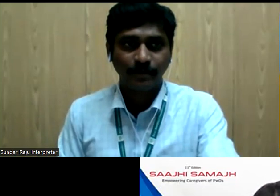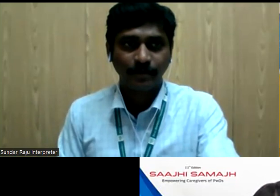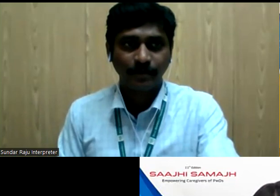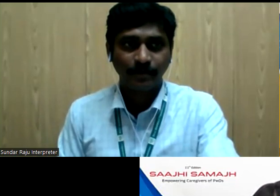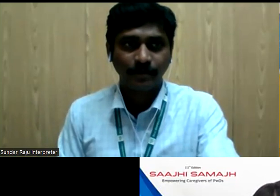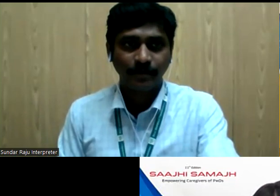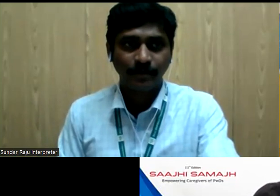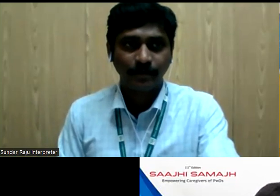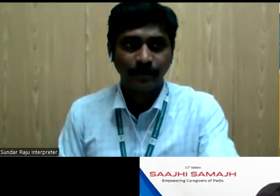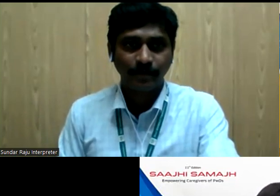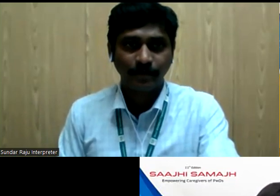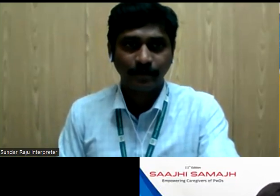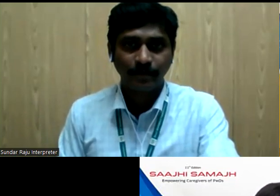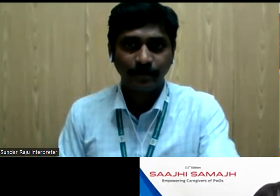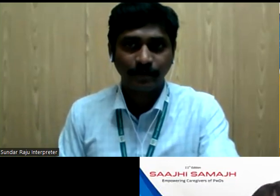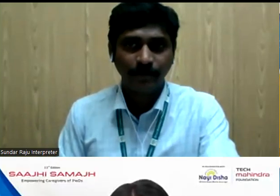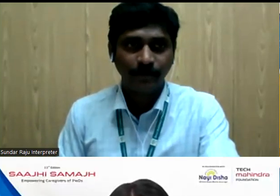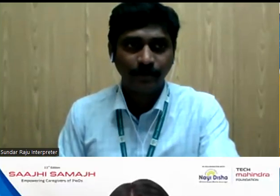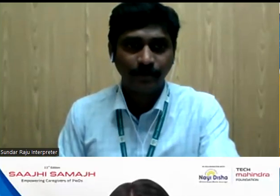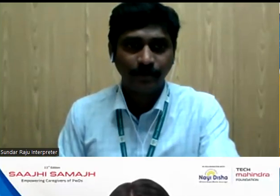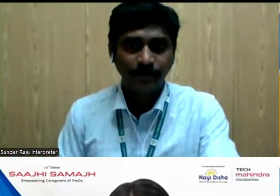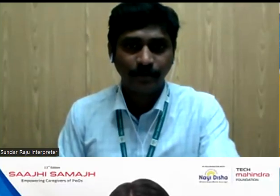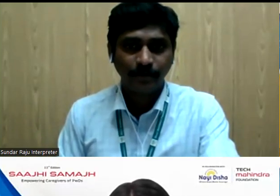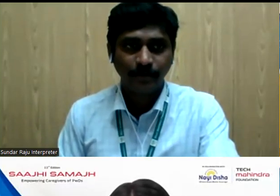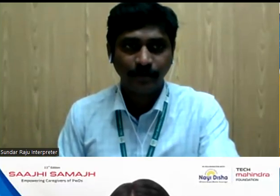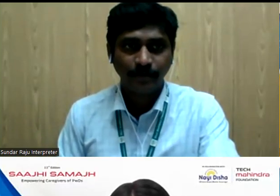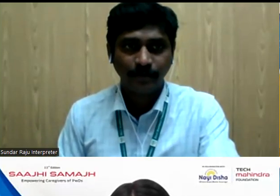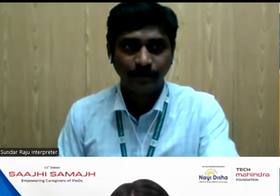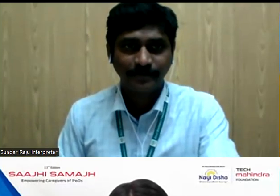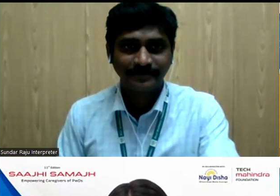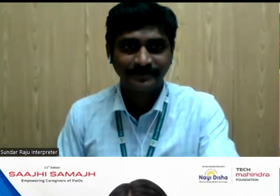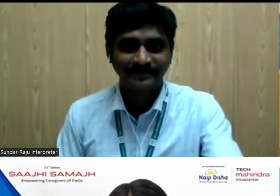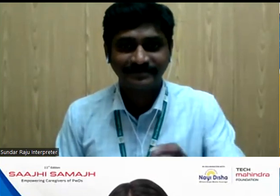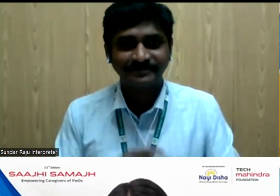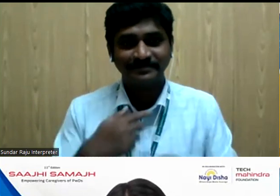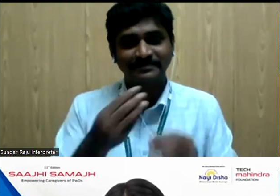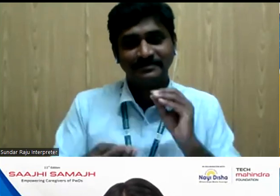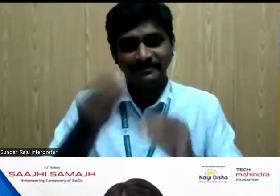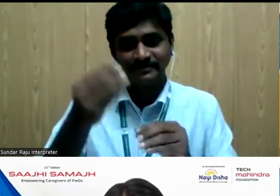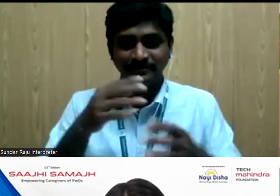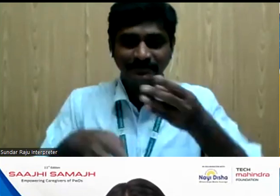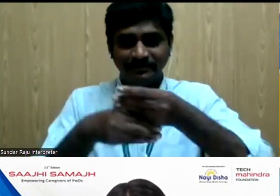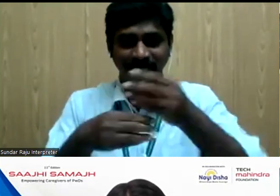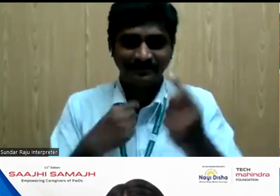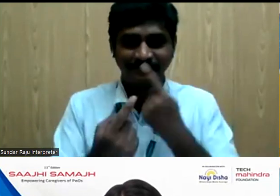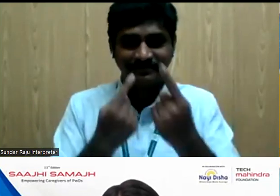Samajh. I will have to put you on mute and we'll come back to you and we'll have a longer discussion. Thank you so much. Anjali and Naima, over to